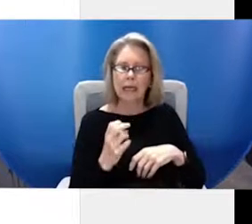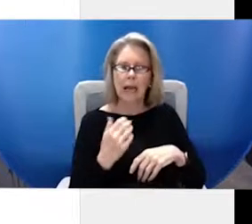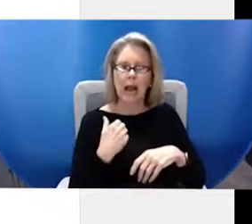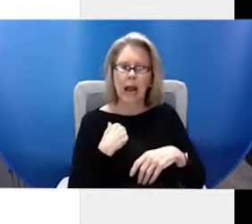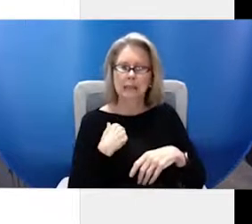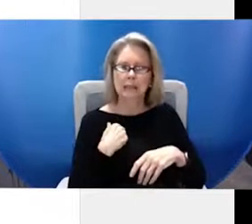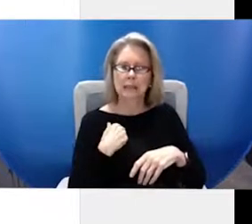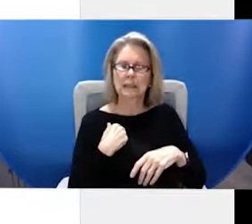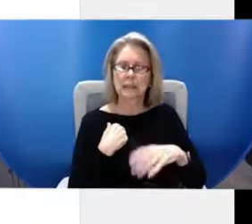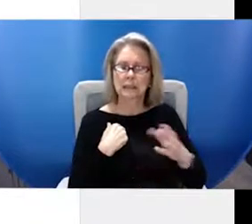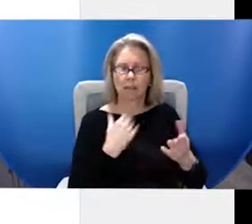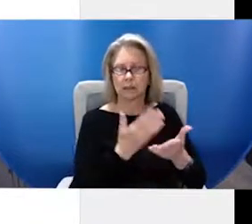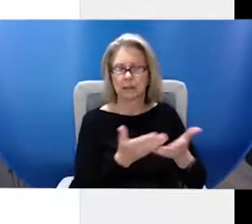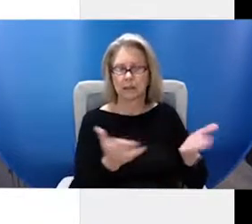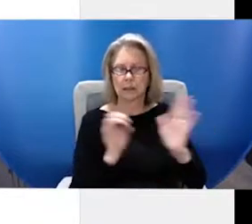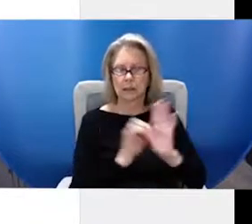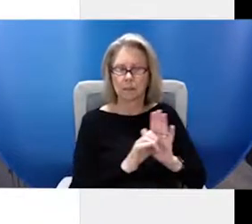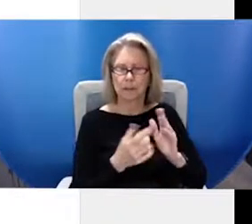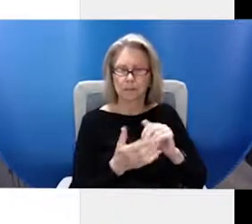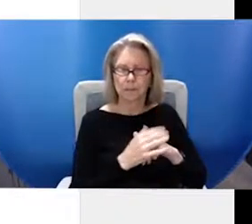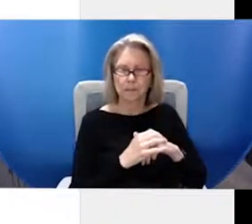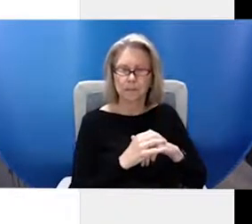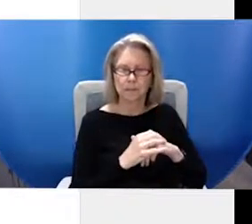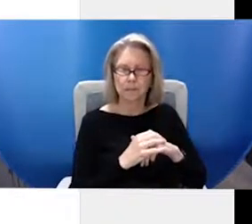and he has this latest project called